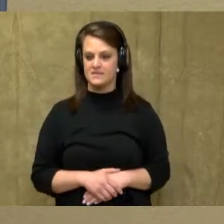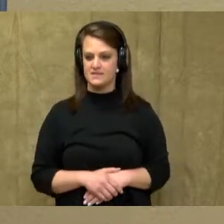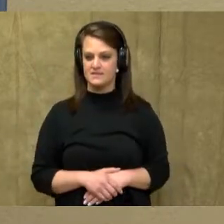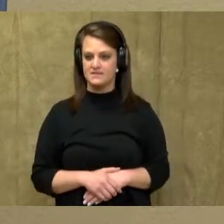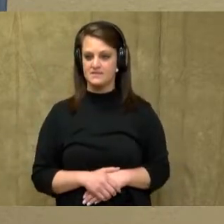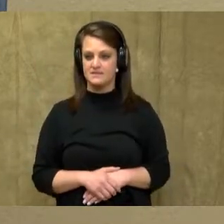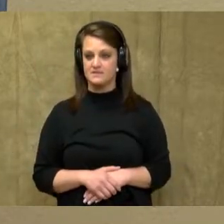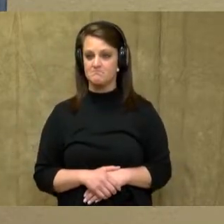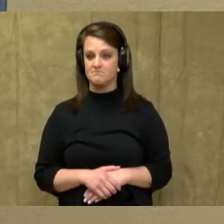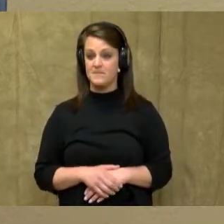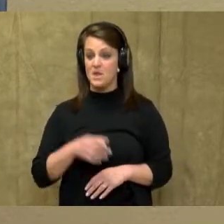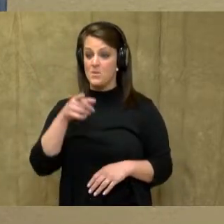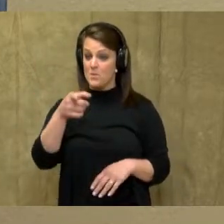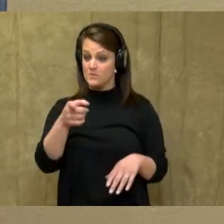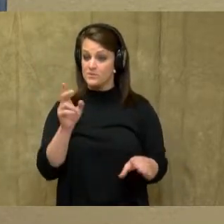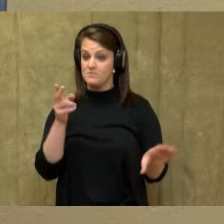musicians.